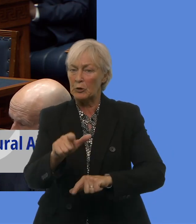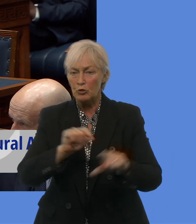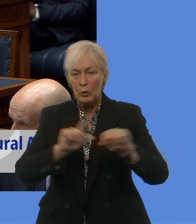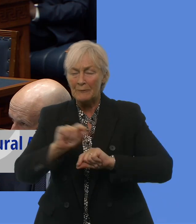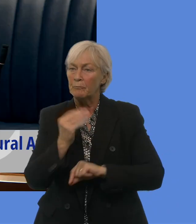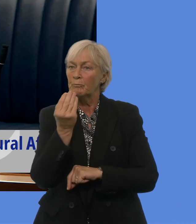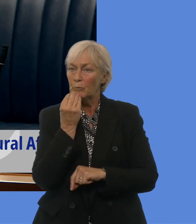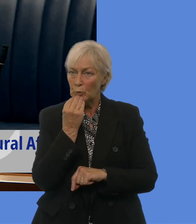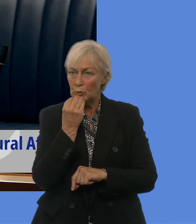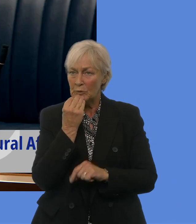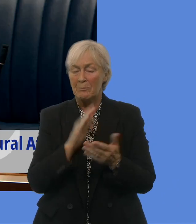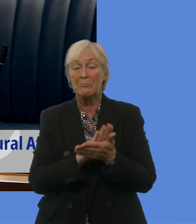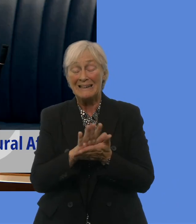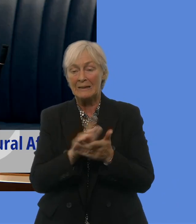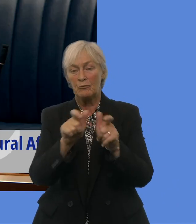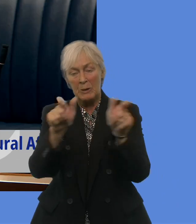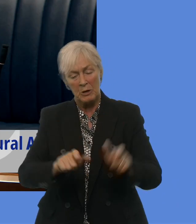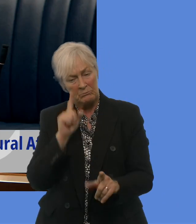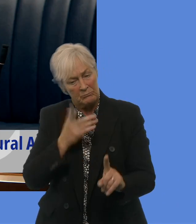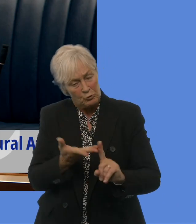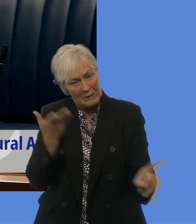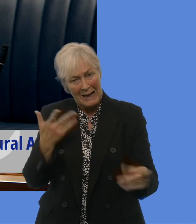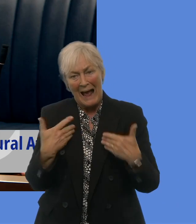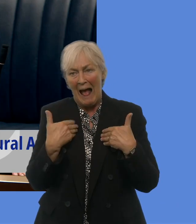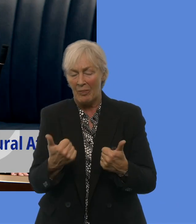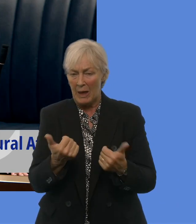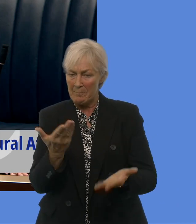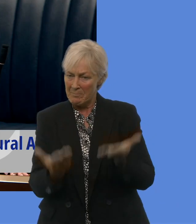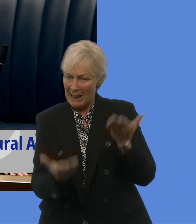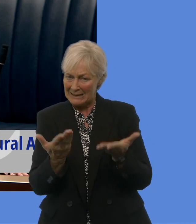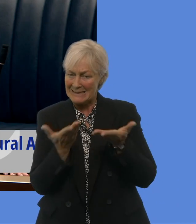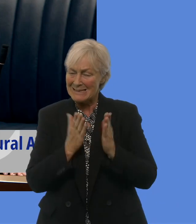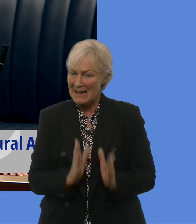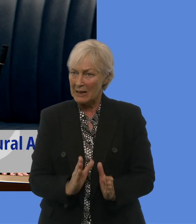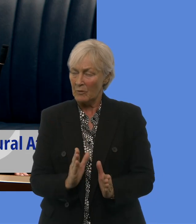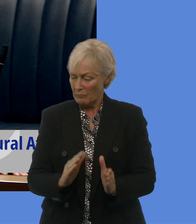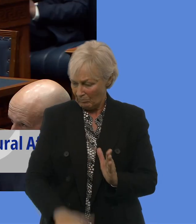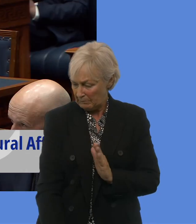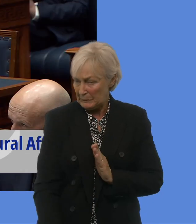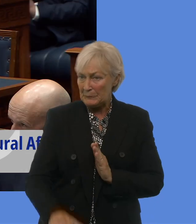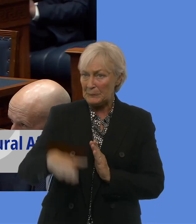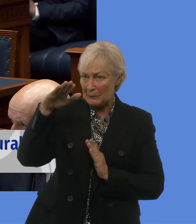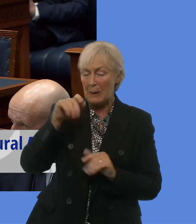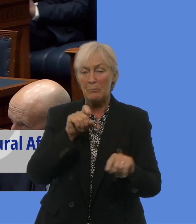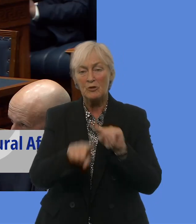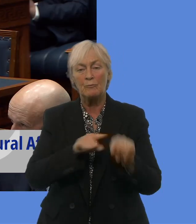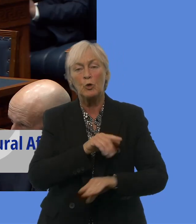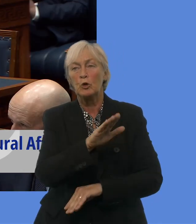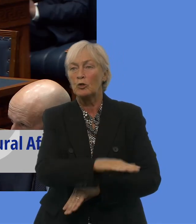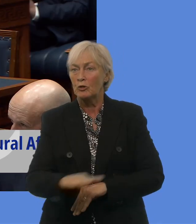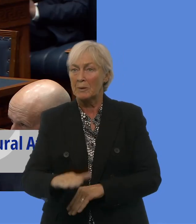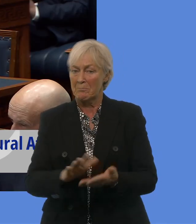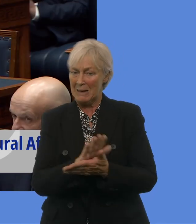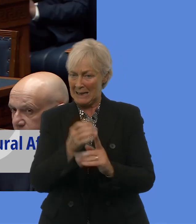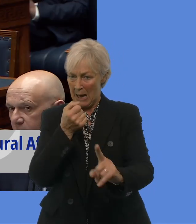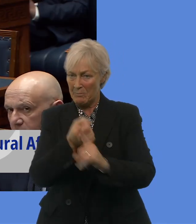choice. The framework recognises the importance of a healthy, balanced diet at all stages of life. This is particularly the case for children, as it impacts